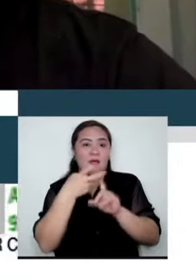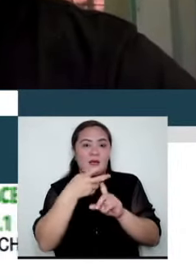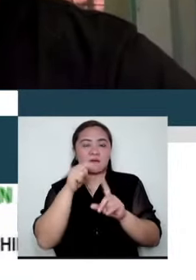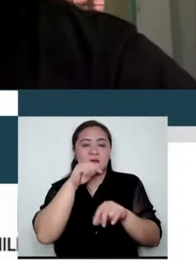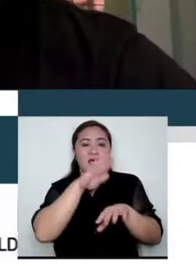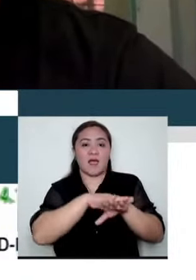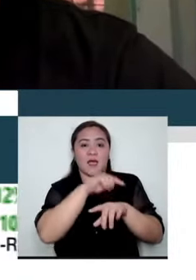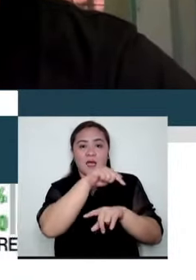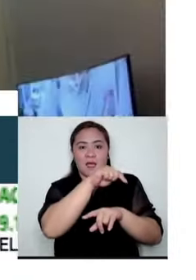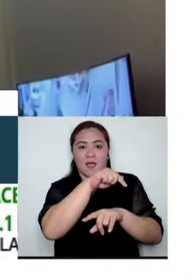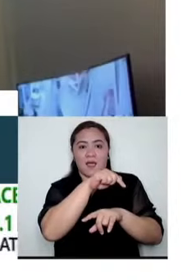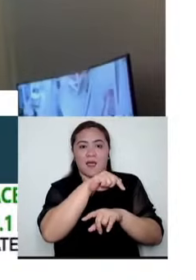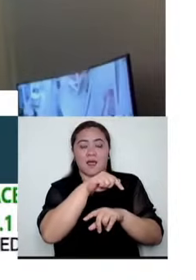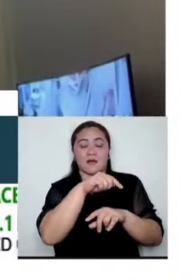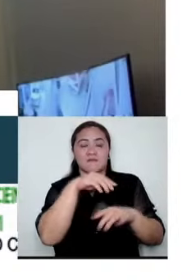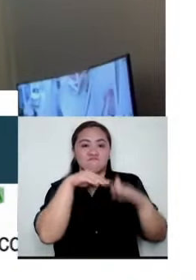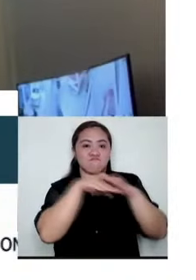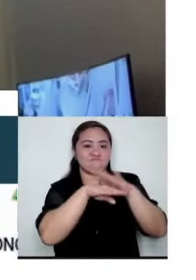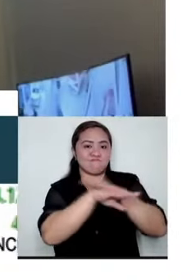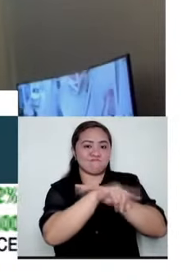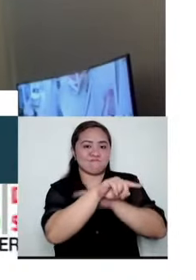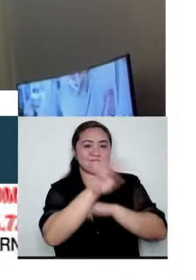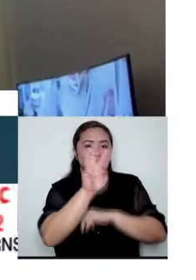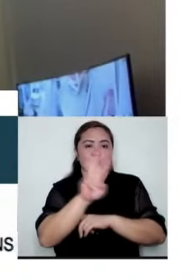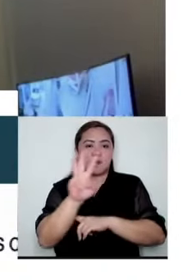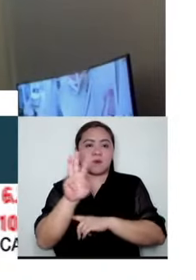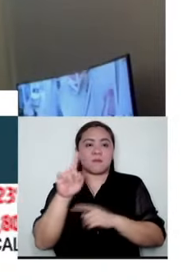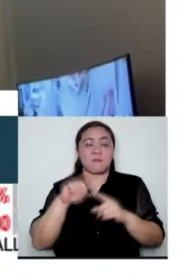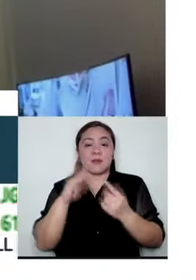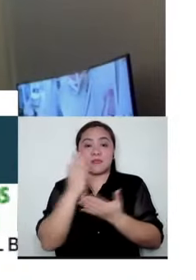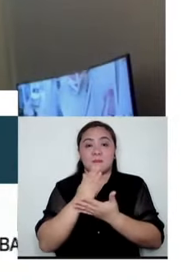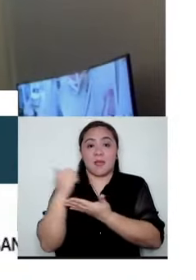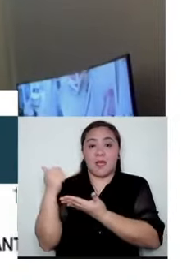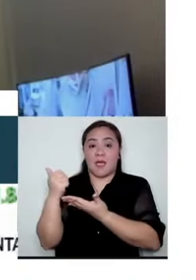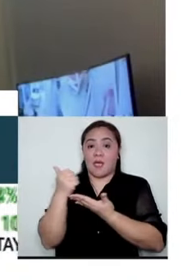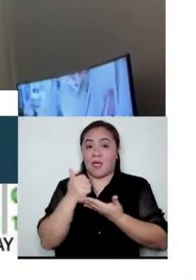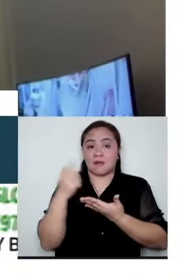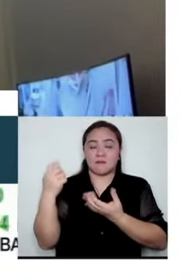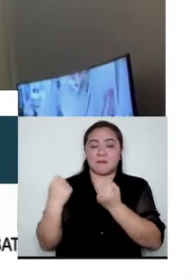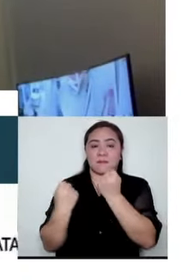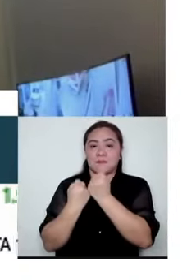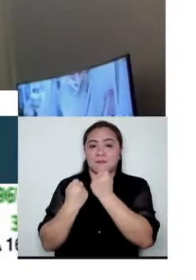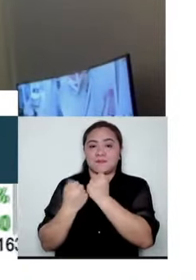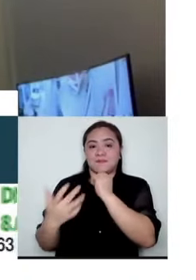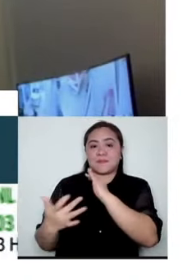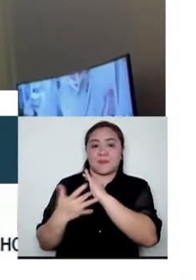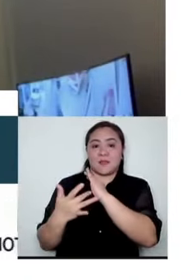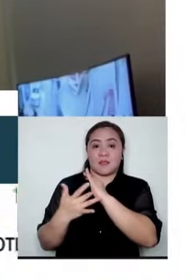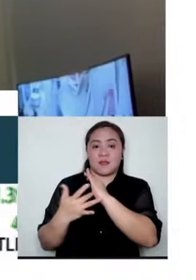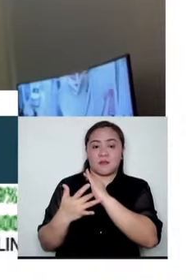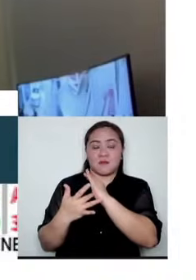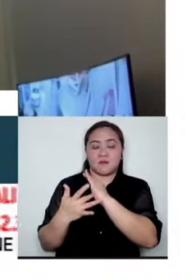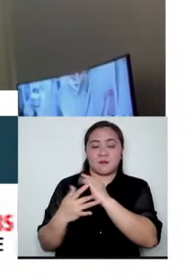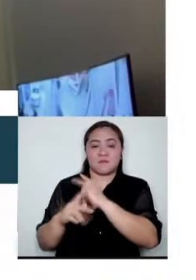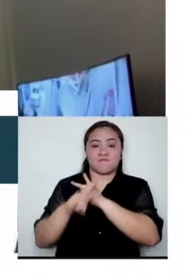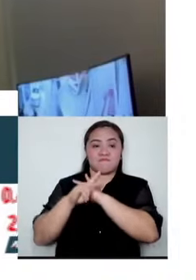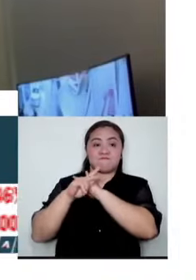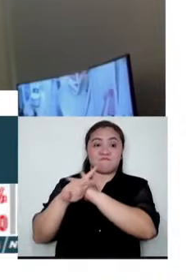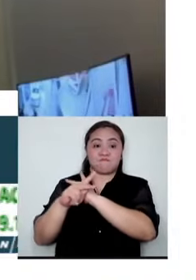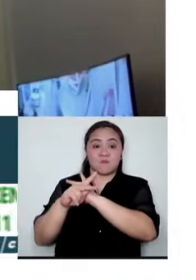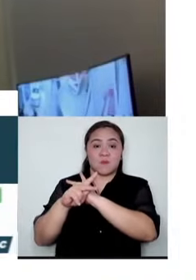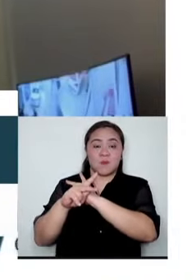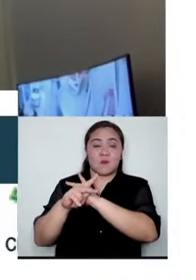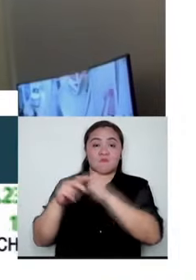But fortunately, with the help of some technological protection in protecting the